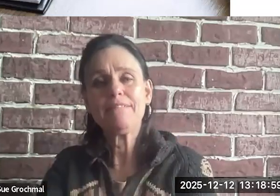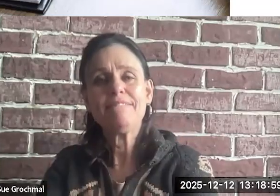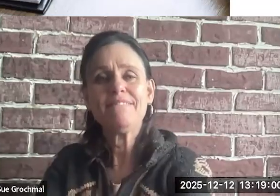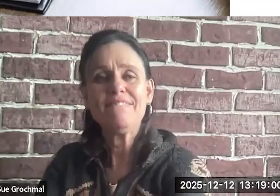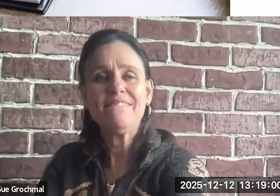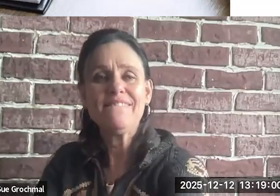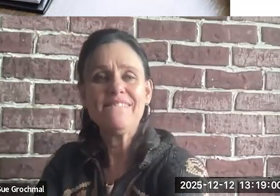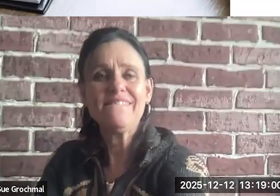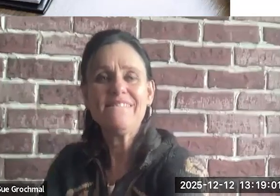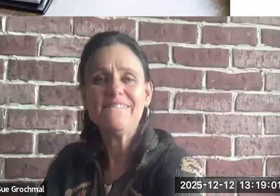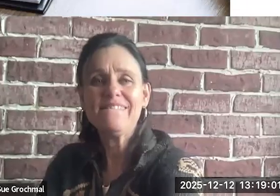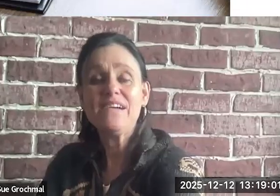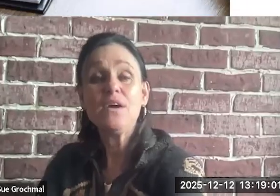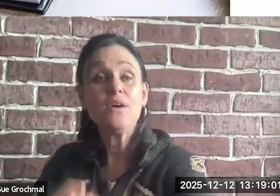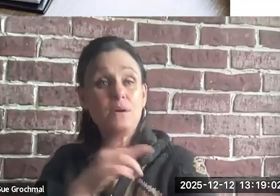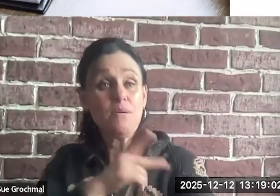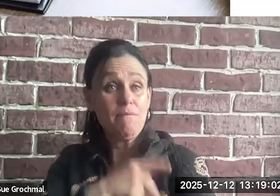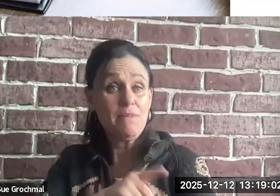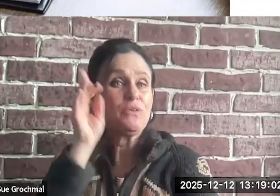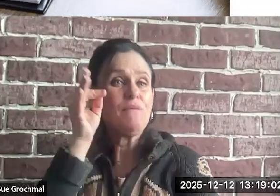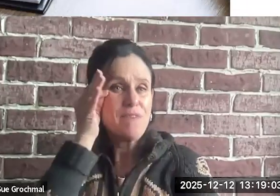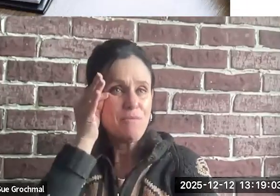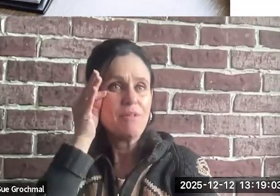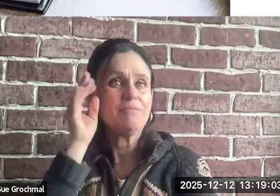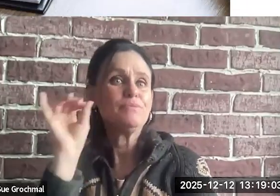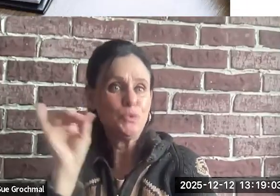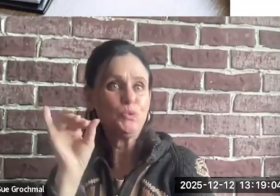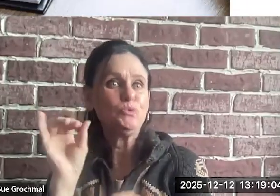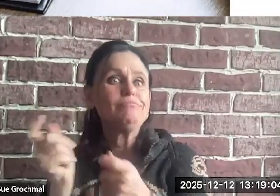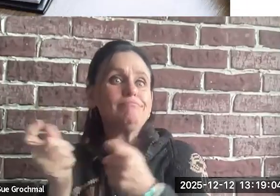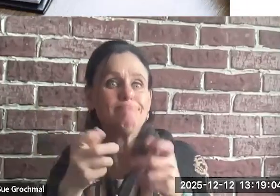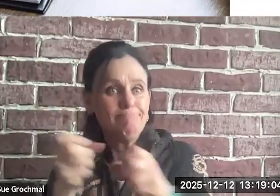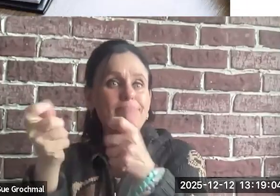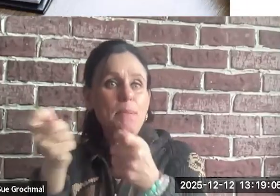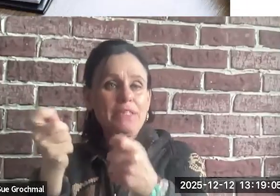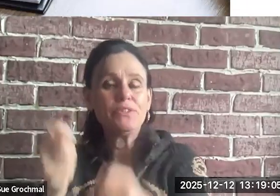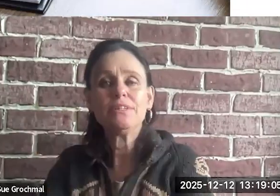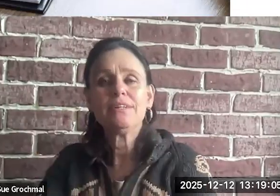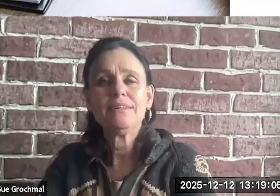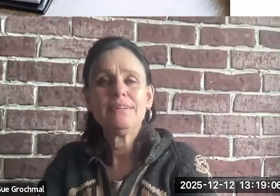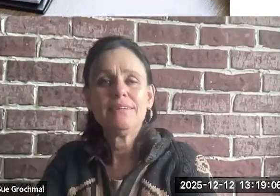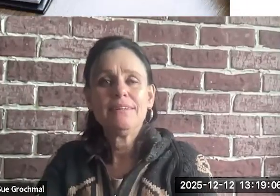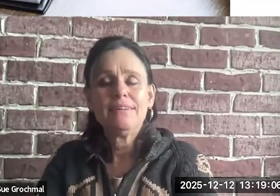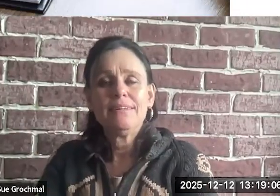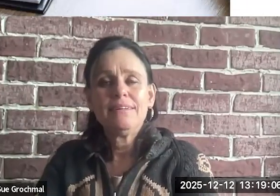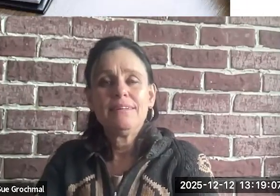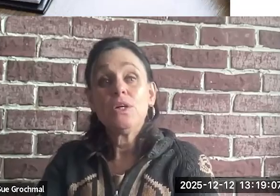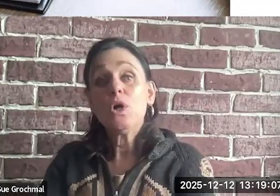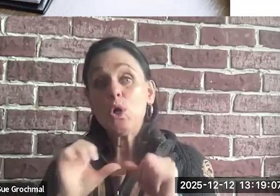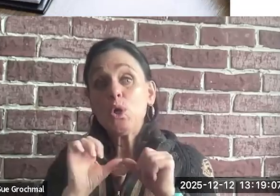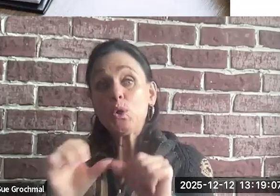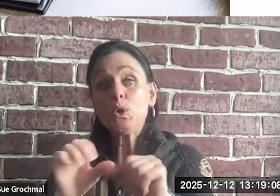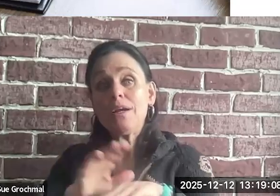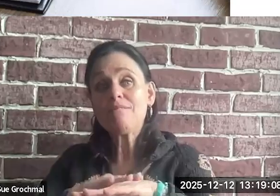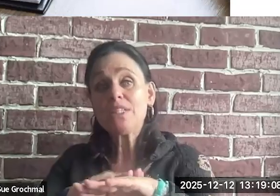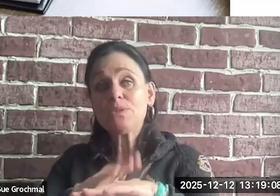for provincial and federal disability and emergency management. And as you can see, the current advisory committee is